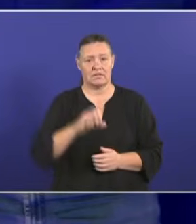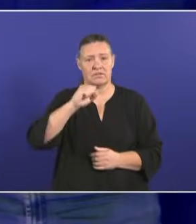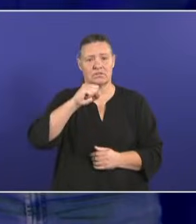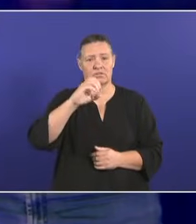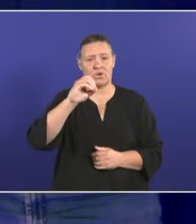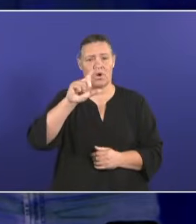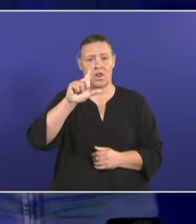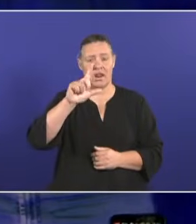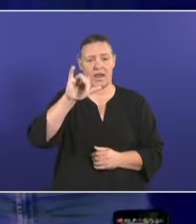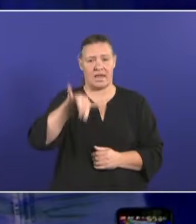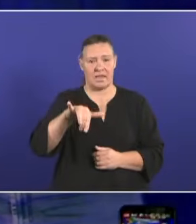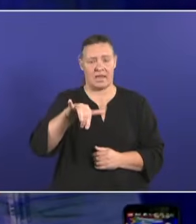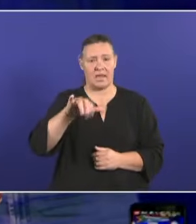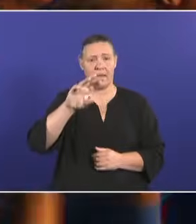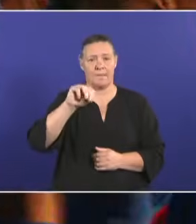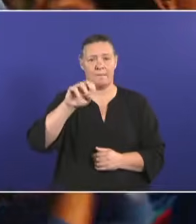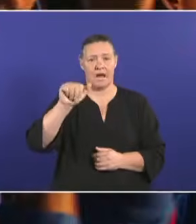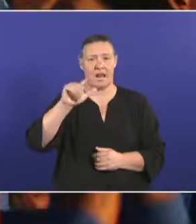Solly Malatsi.